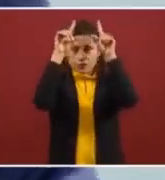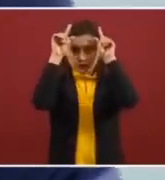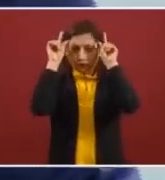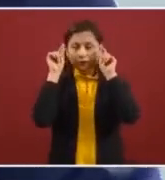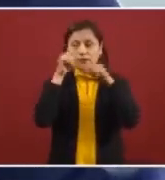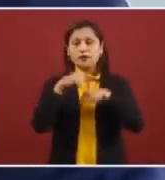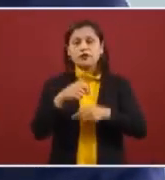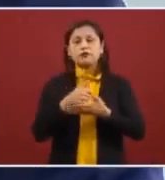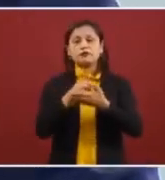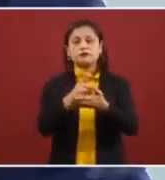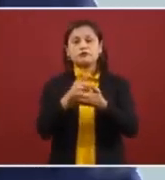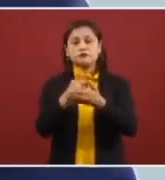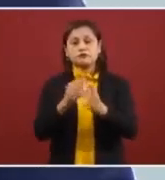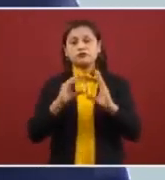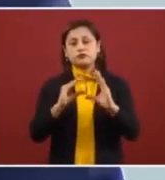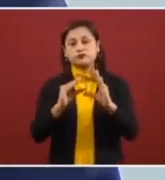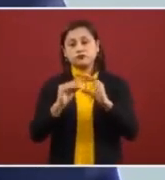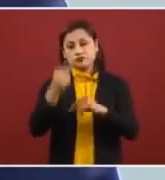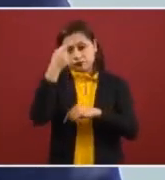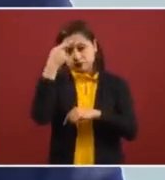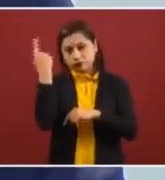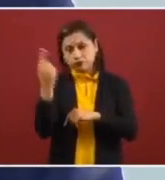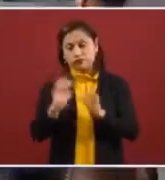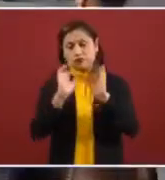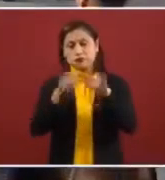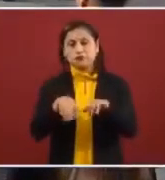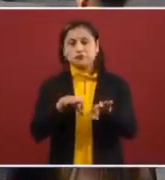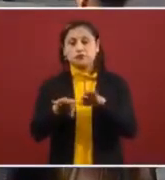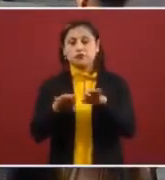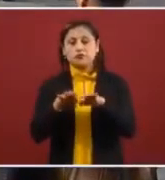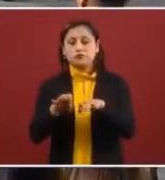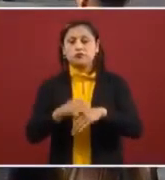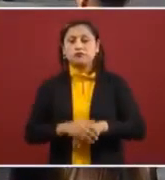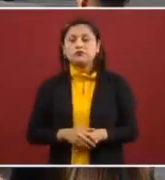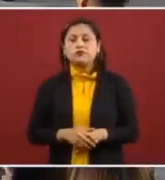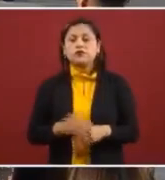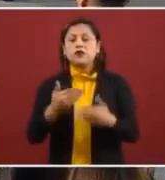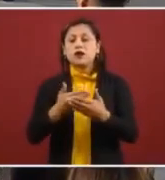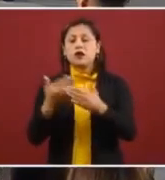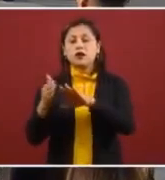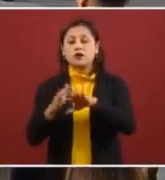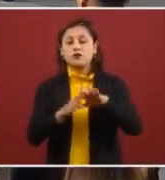And they will have doctors and nurses.